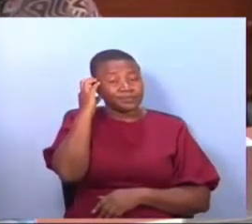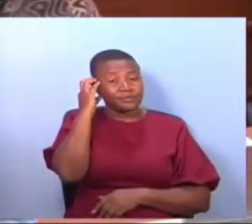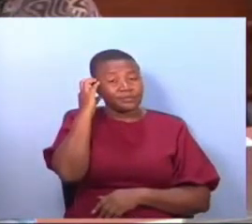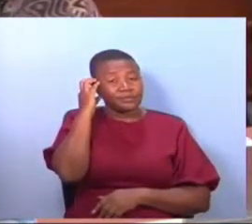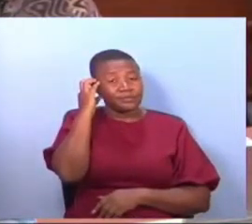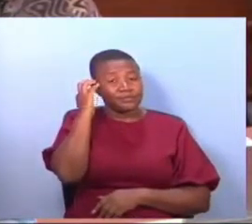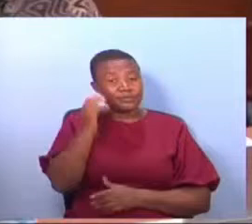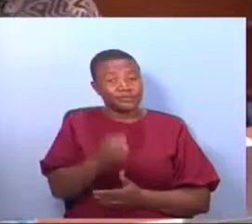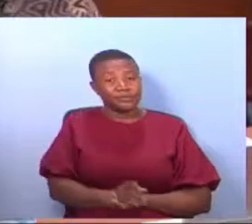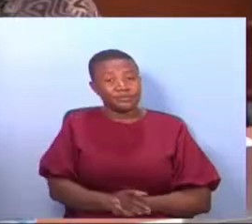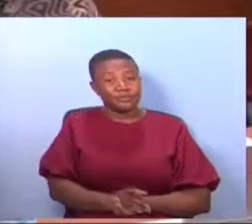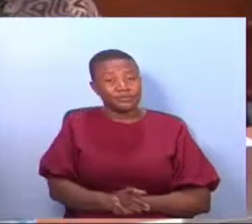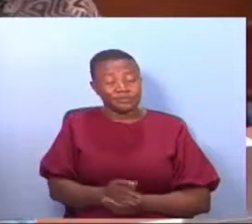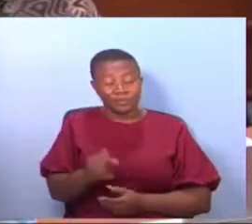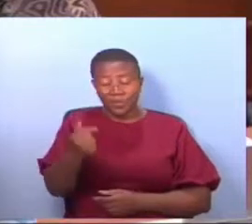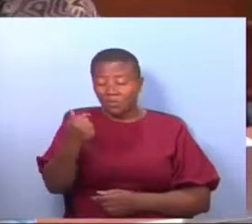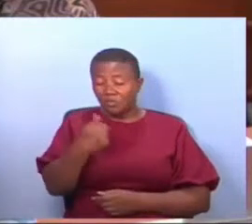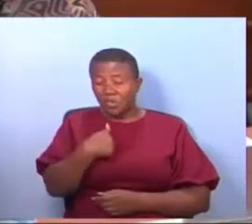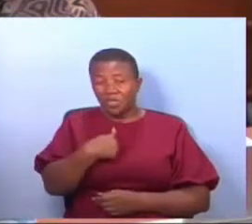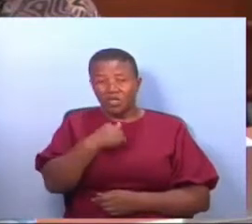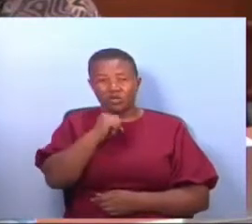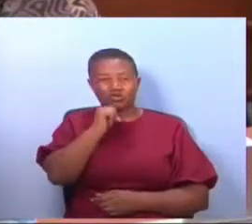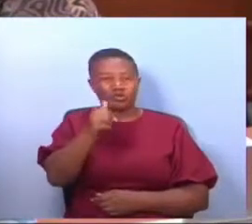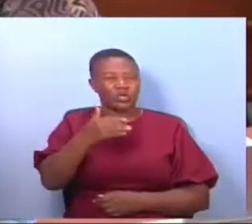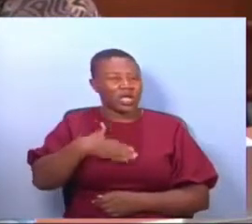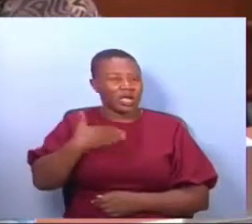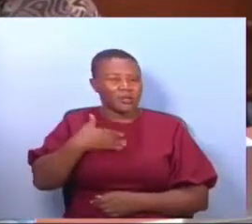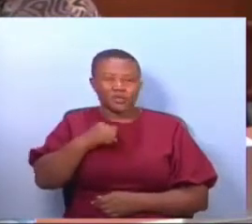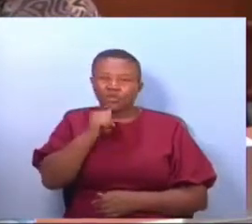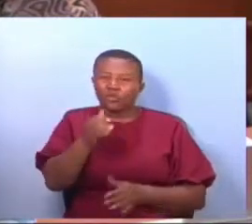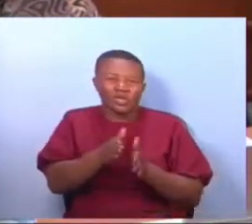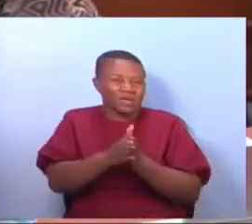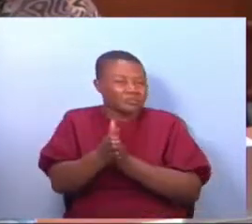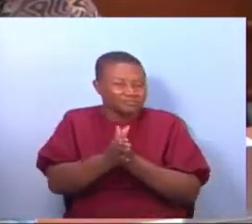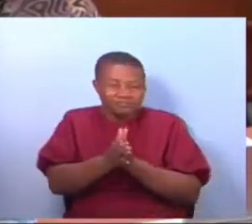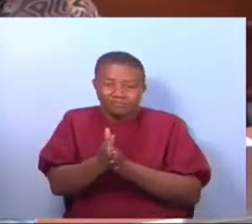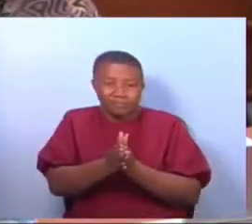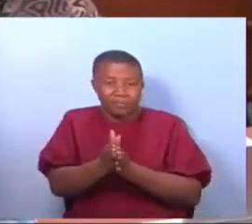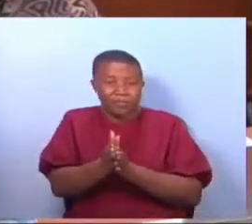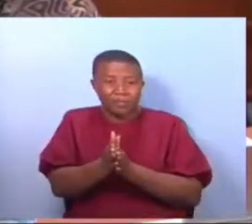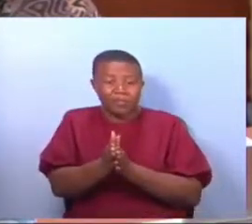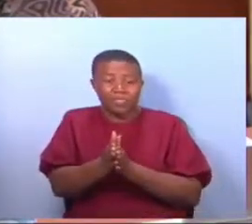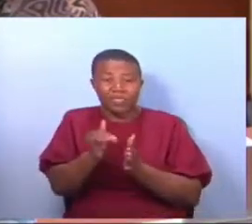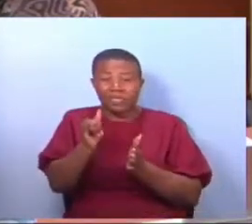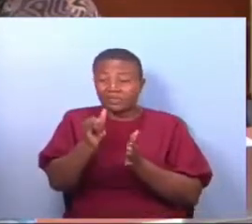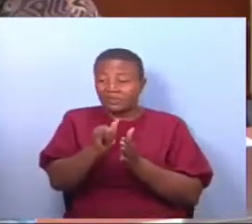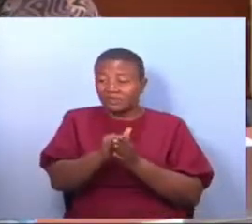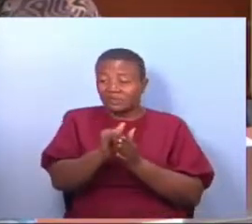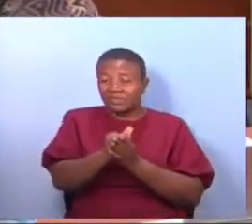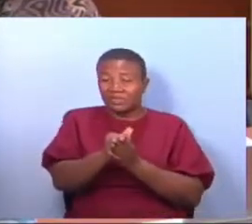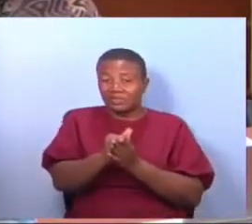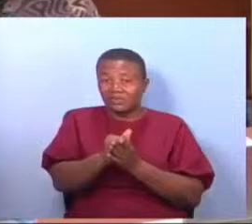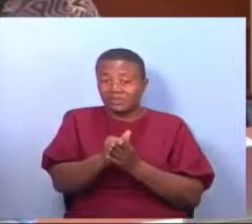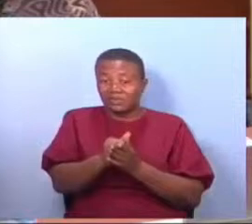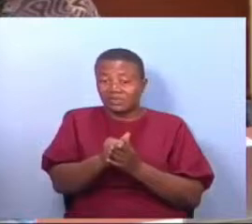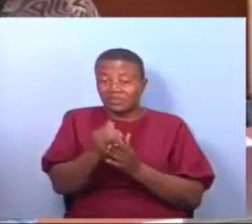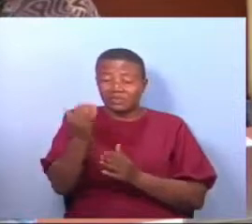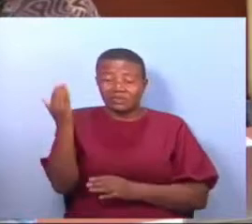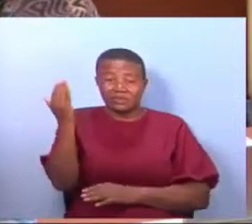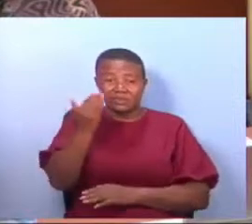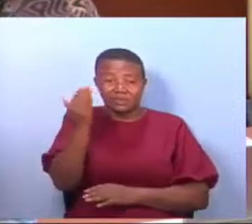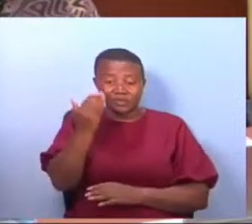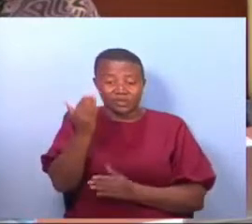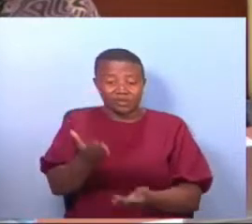I do not appreciate the fact that a statement will be issued when